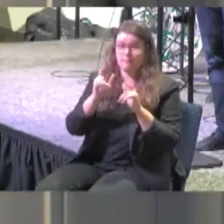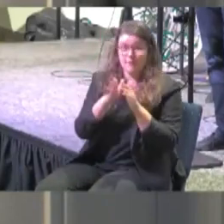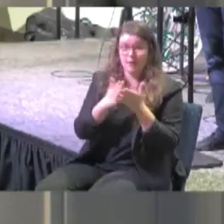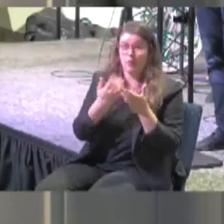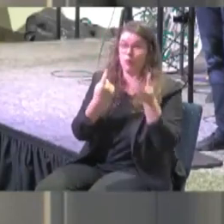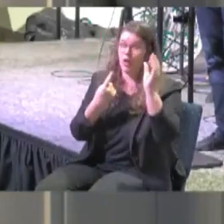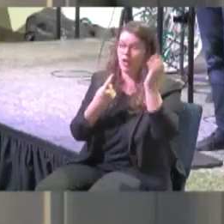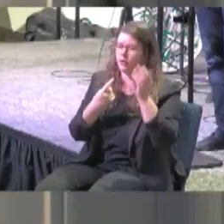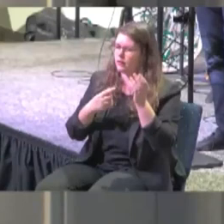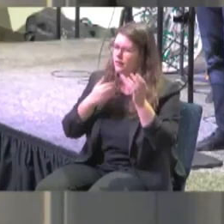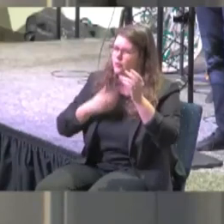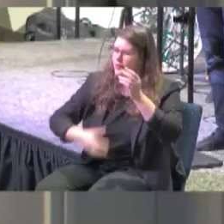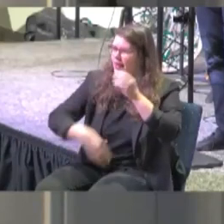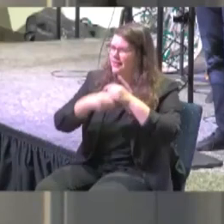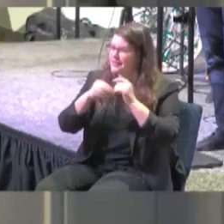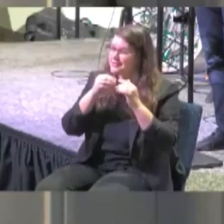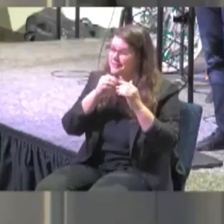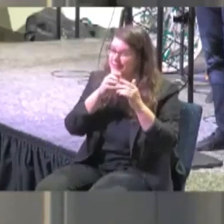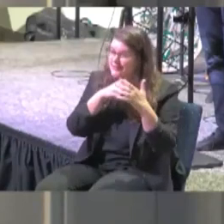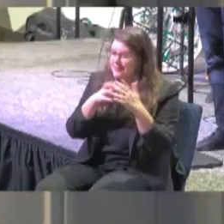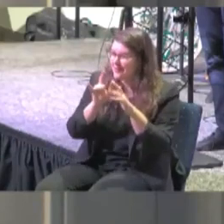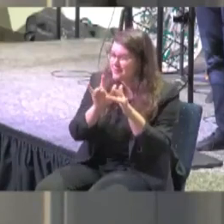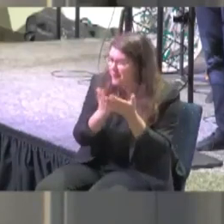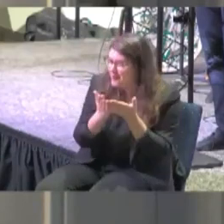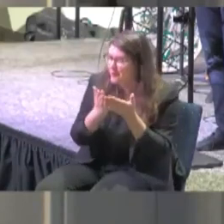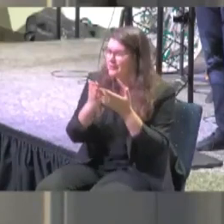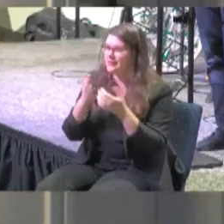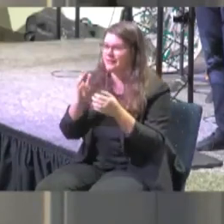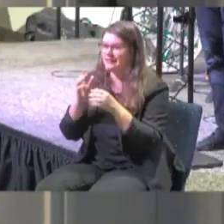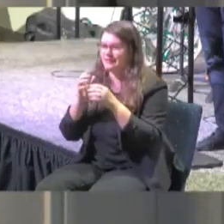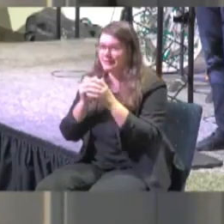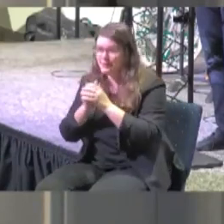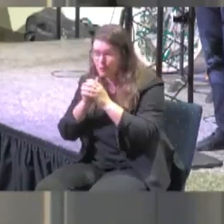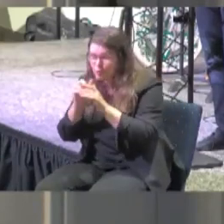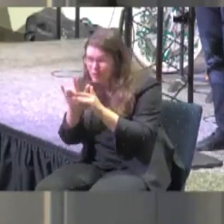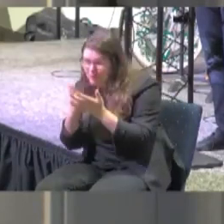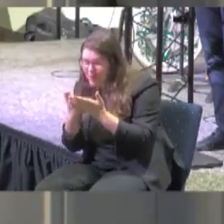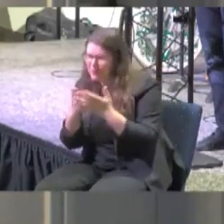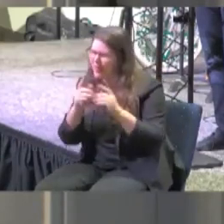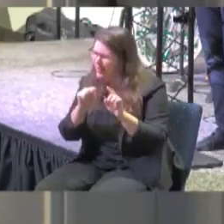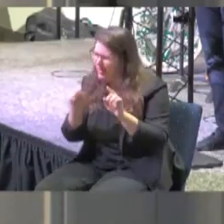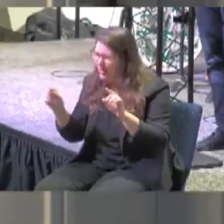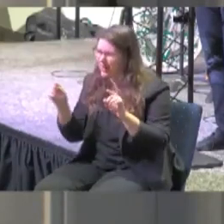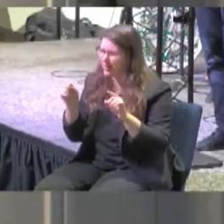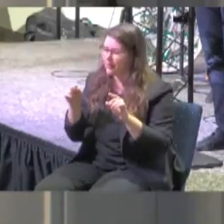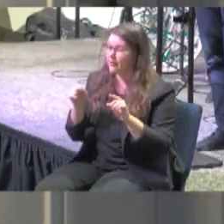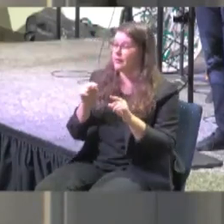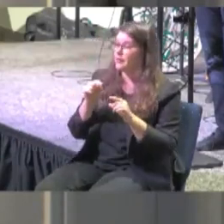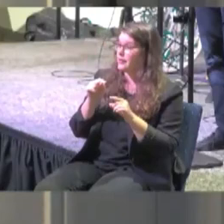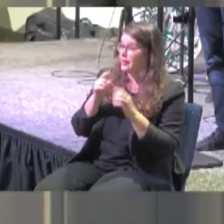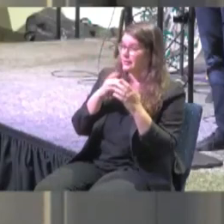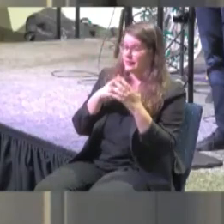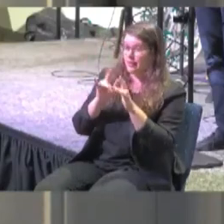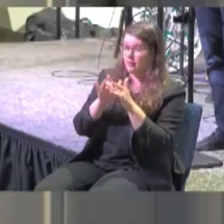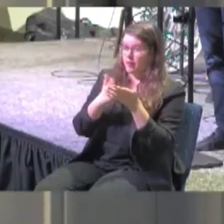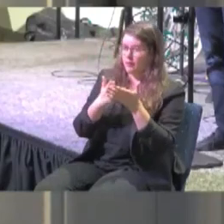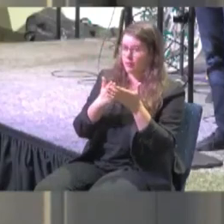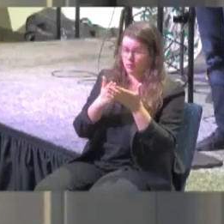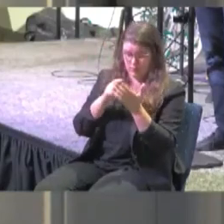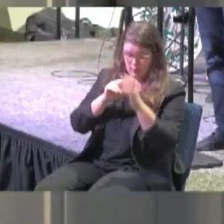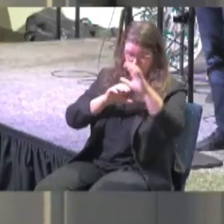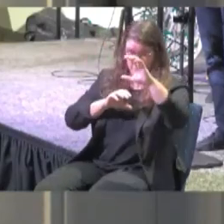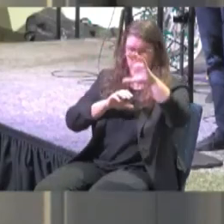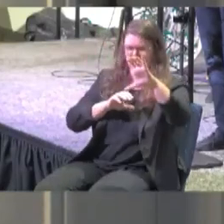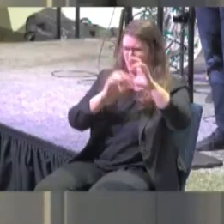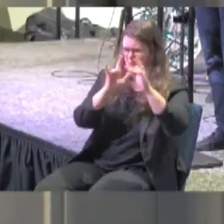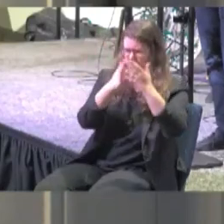thing altogether. But even within a study Bible, those can be highly time-specific. You know, we're also,